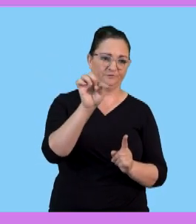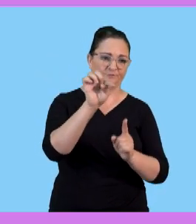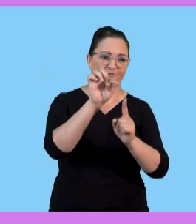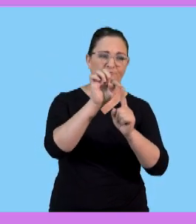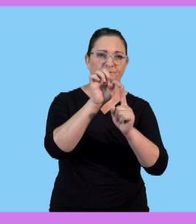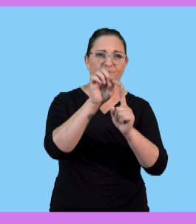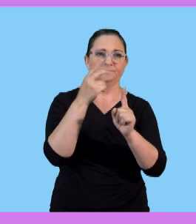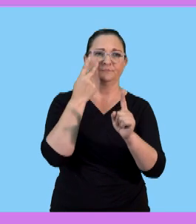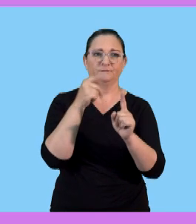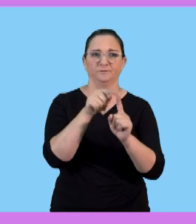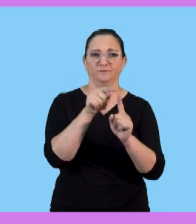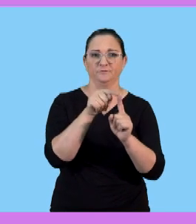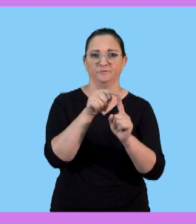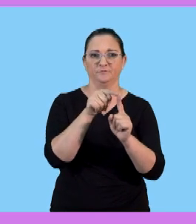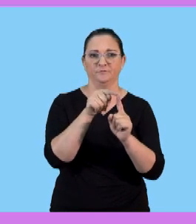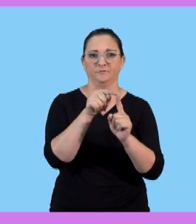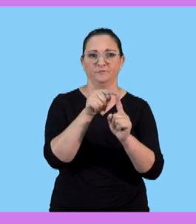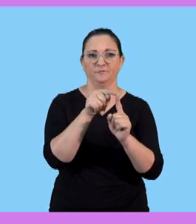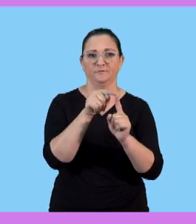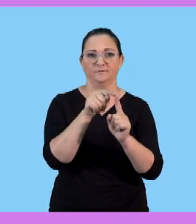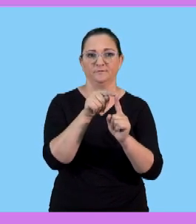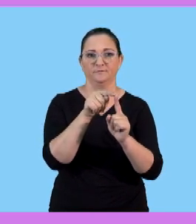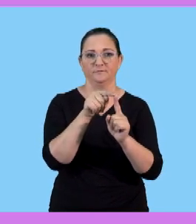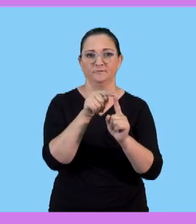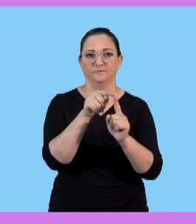Yeah. So let's quickly see.